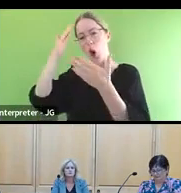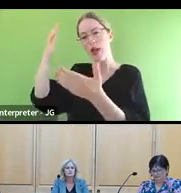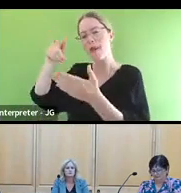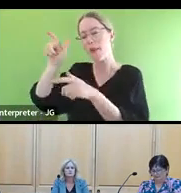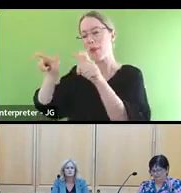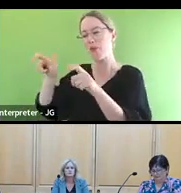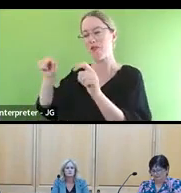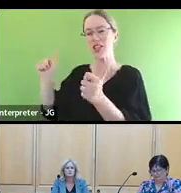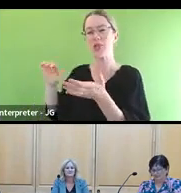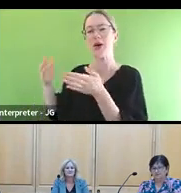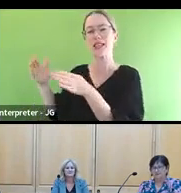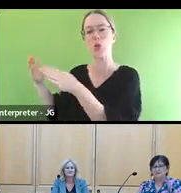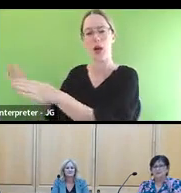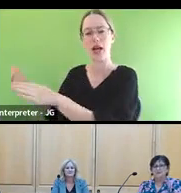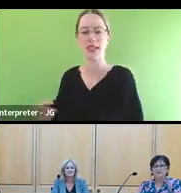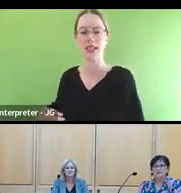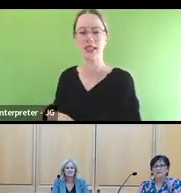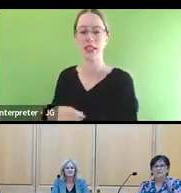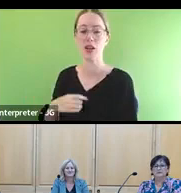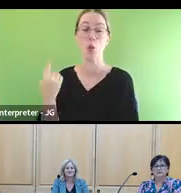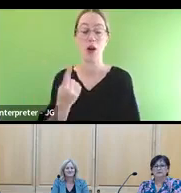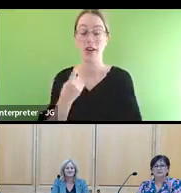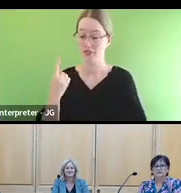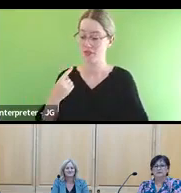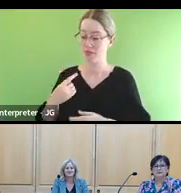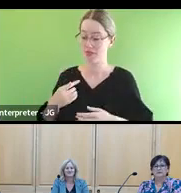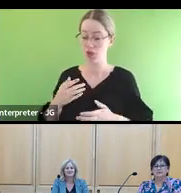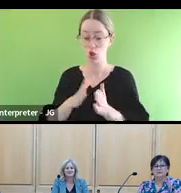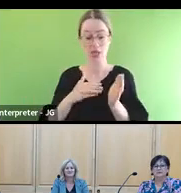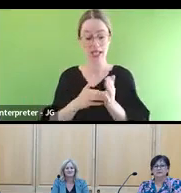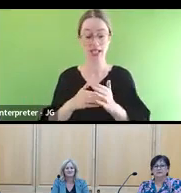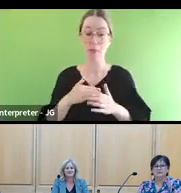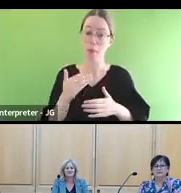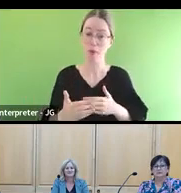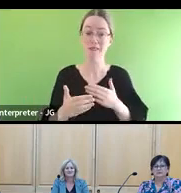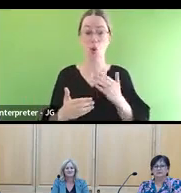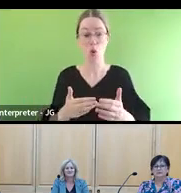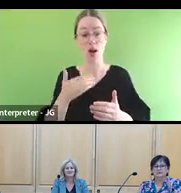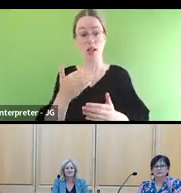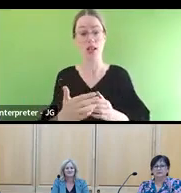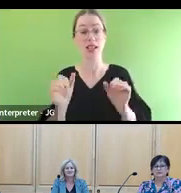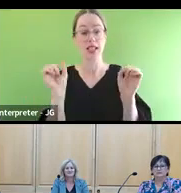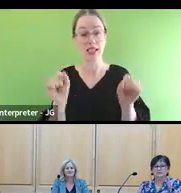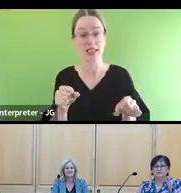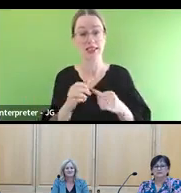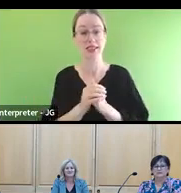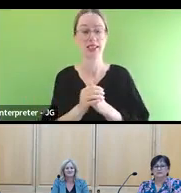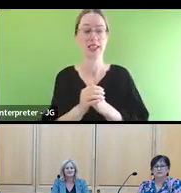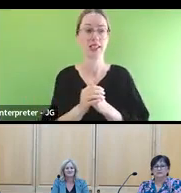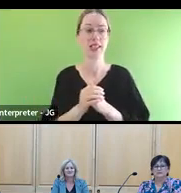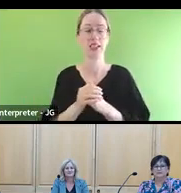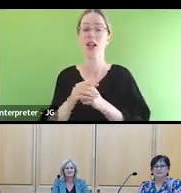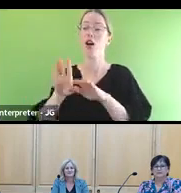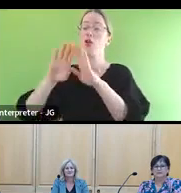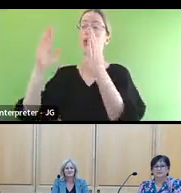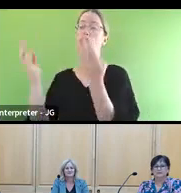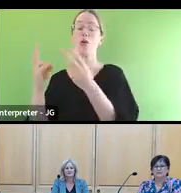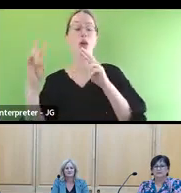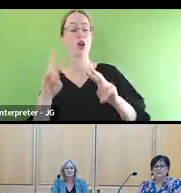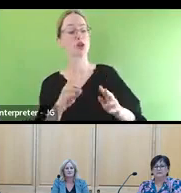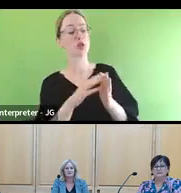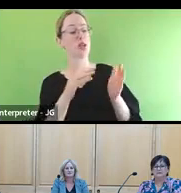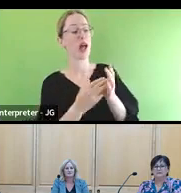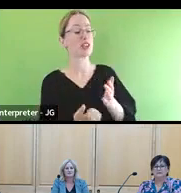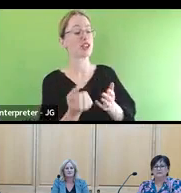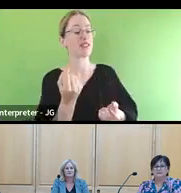before me. We have come a long way as a country, and on the world stage, we've achieved a lot.